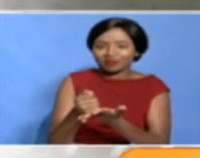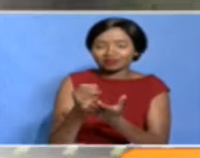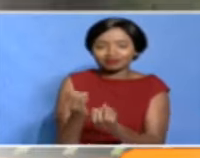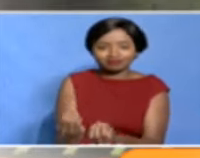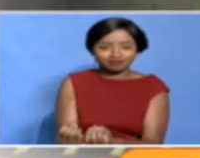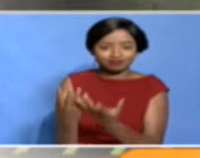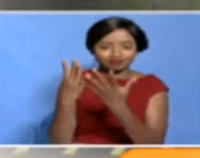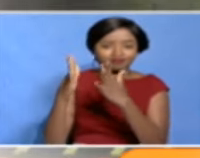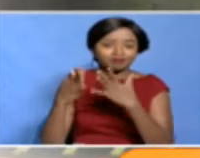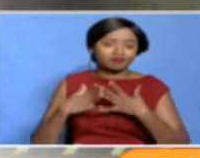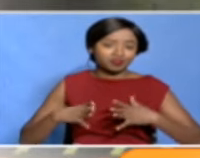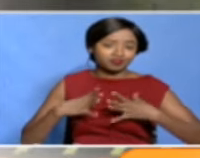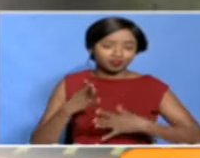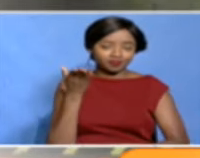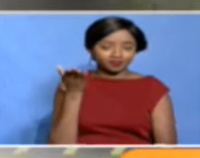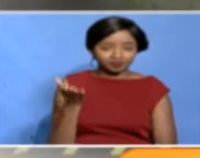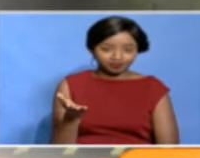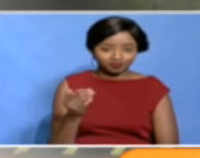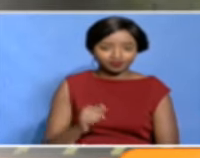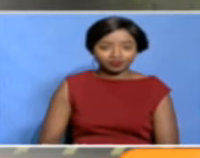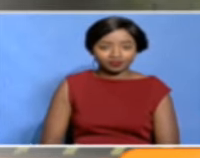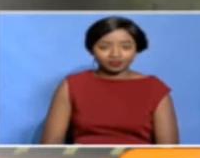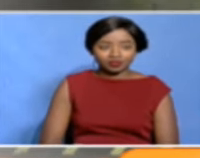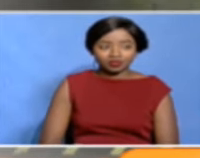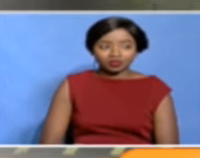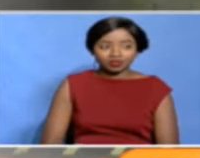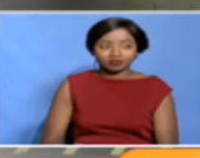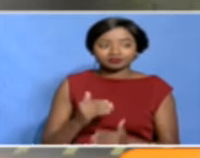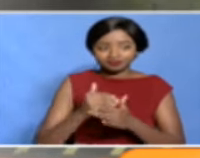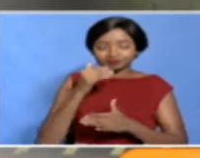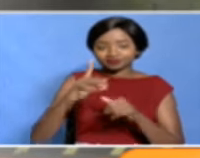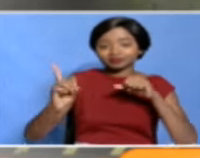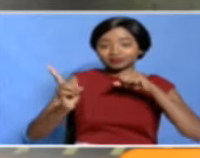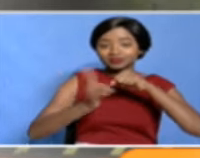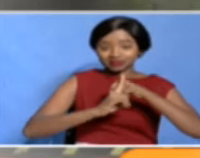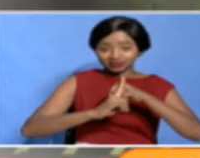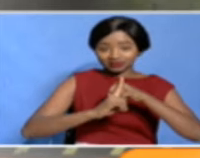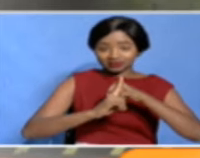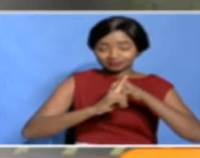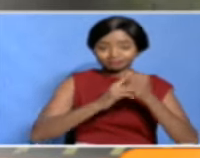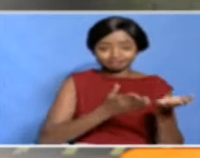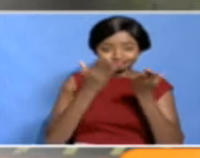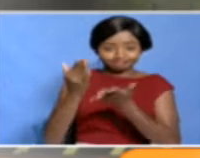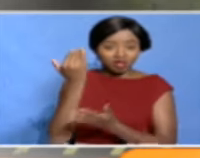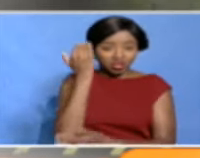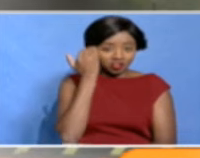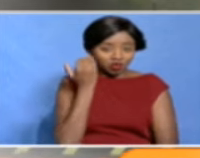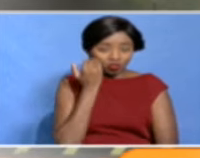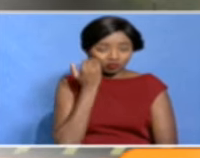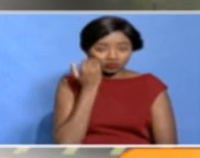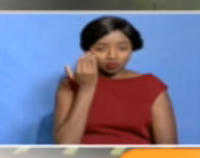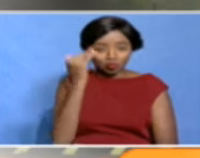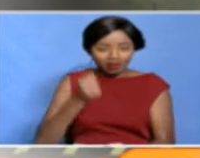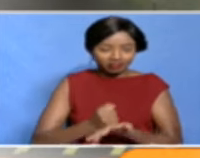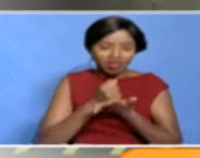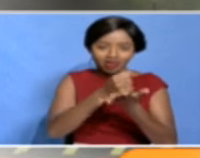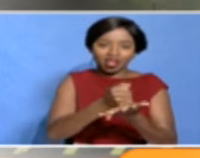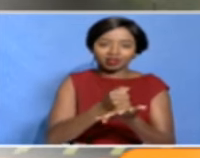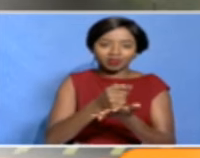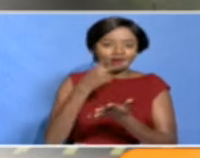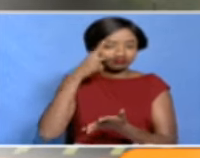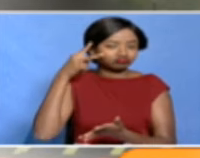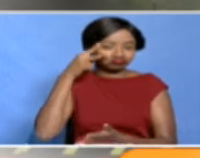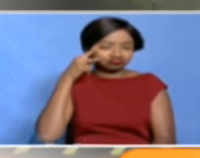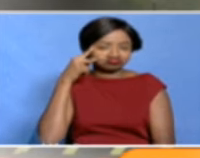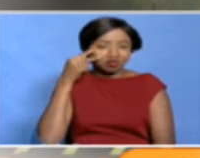day, six more NTSA officials were presented before a Nairobi court over accusations of aiding the terrorists. Police believe that